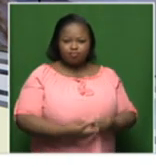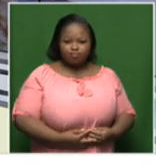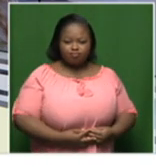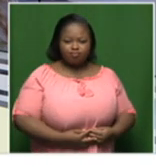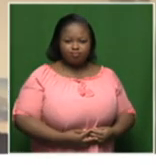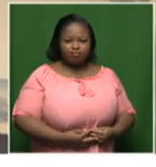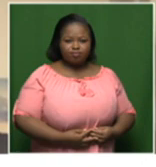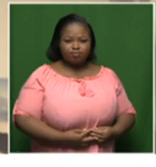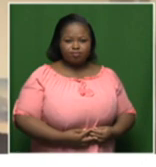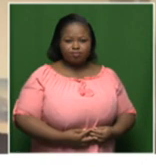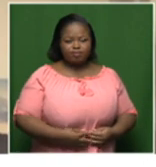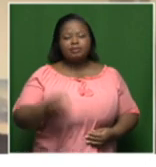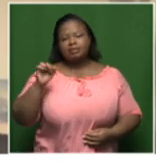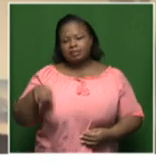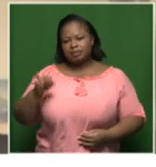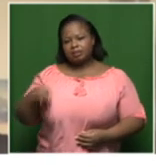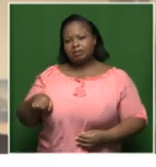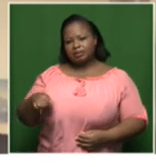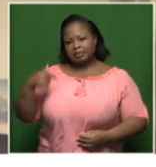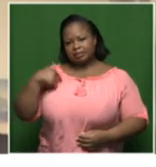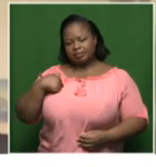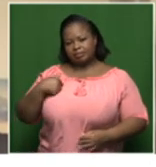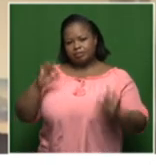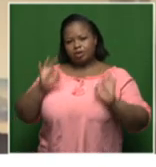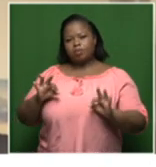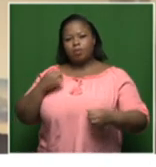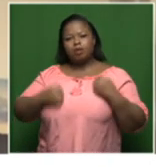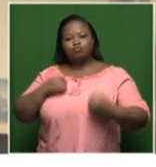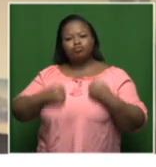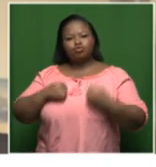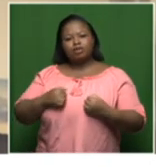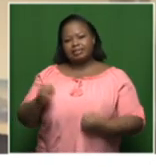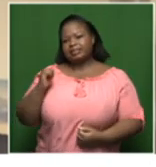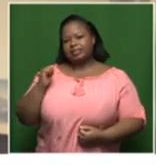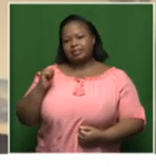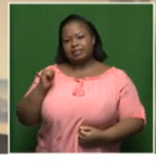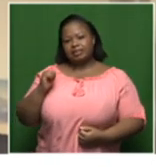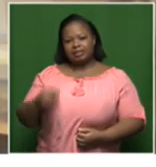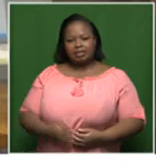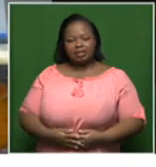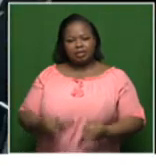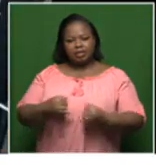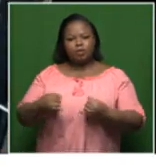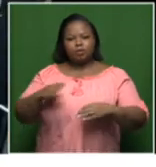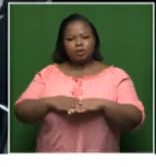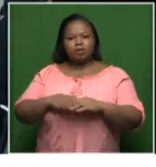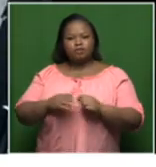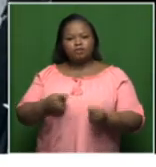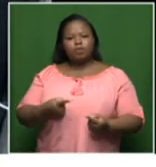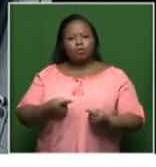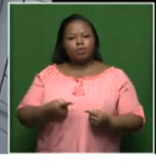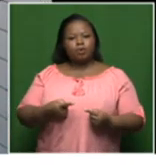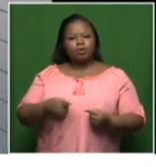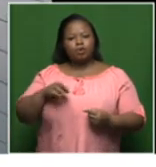I actually did my first kind of proper run yesterday, a virtual race for Ultra